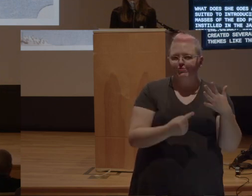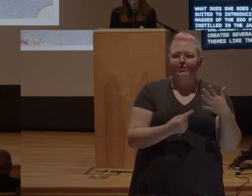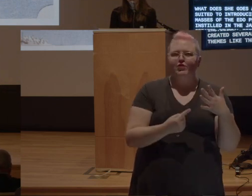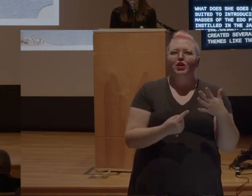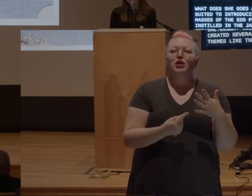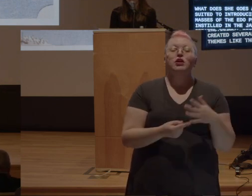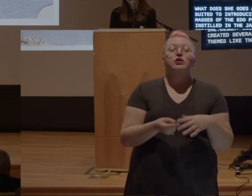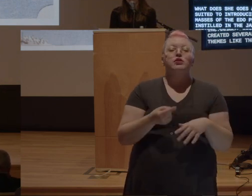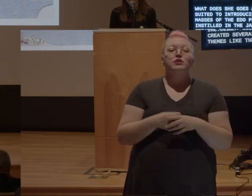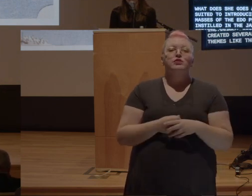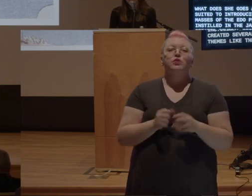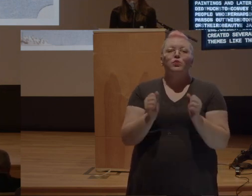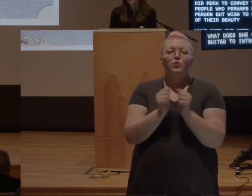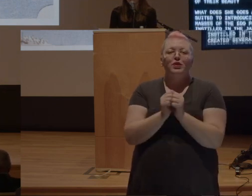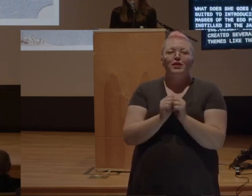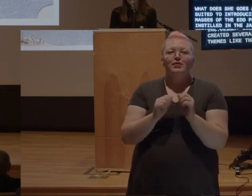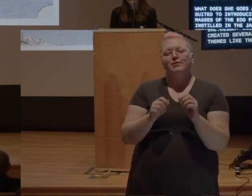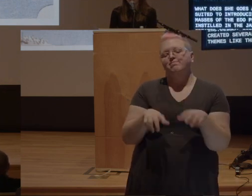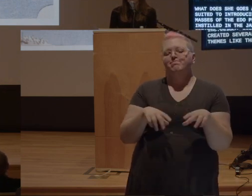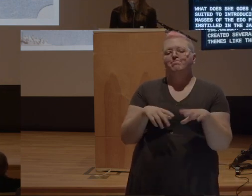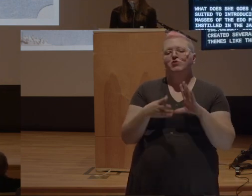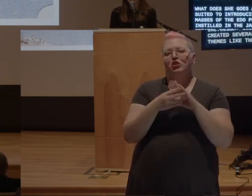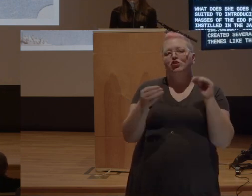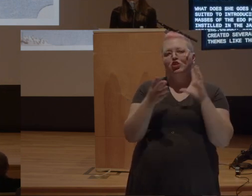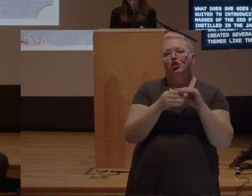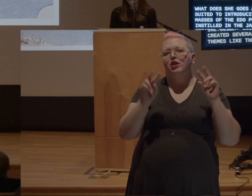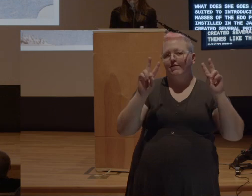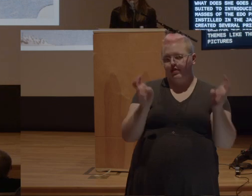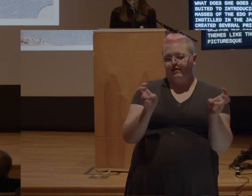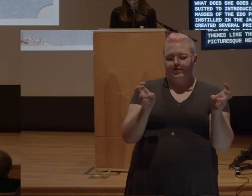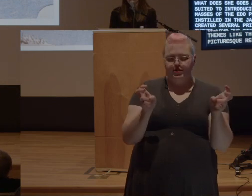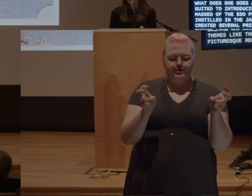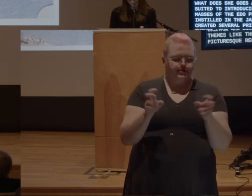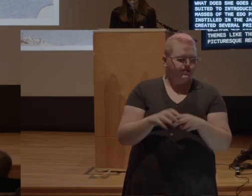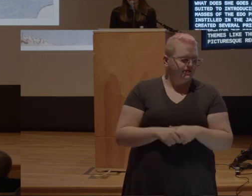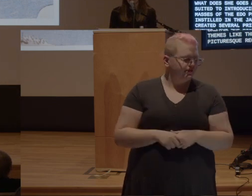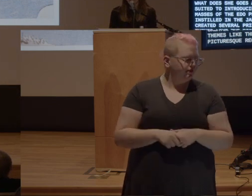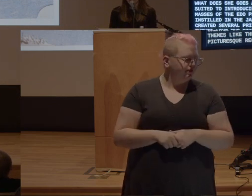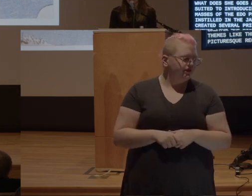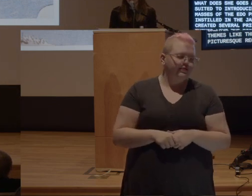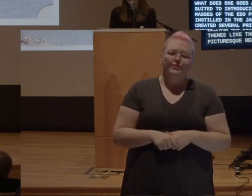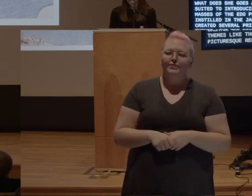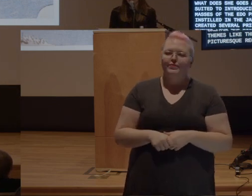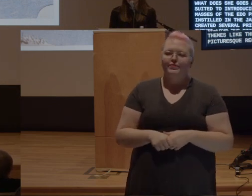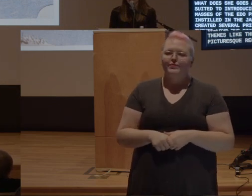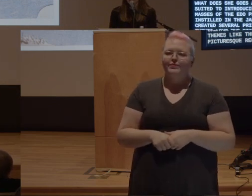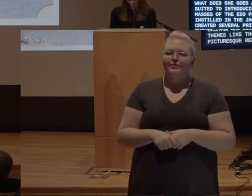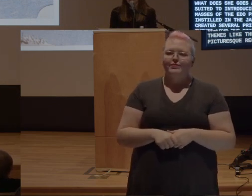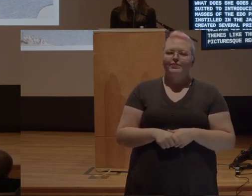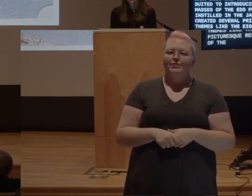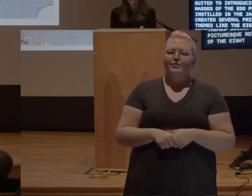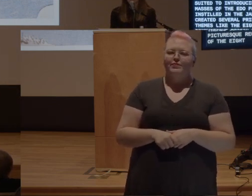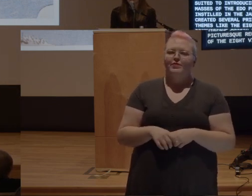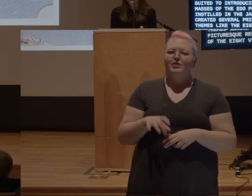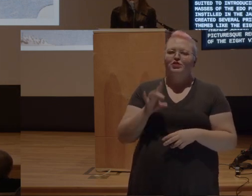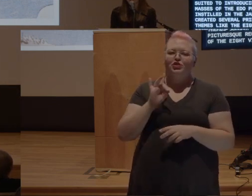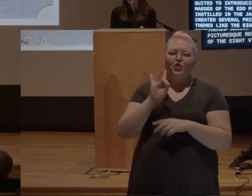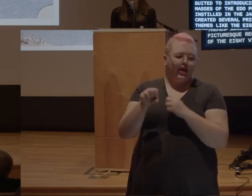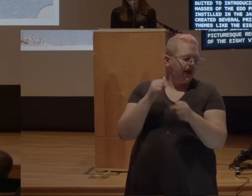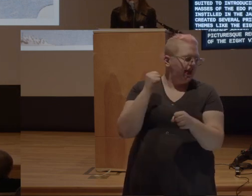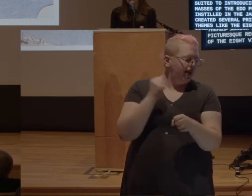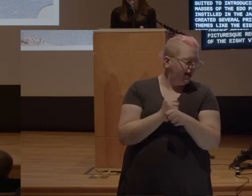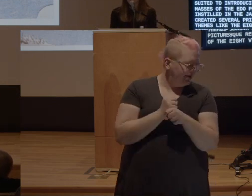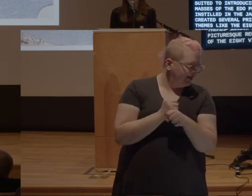Views of Omi. So Omi was a picturesque region to the north of Kyoto, and each of the eight views celebrated a